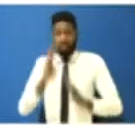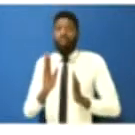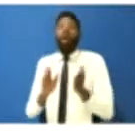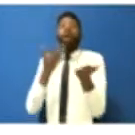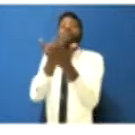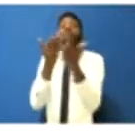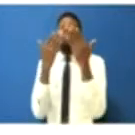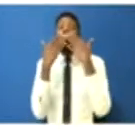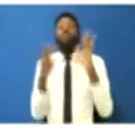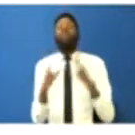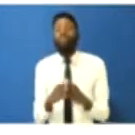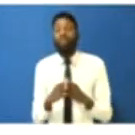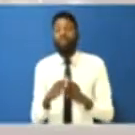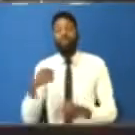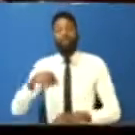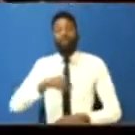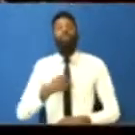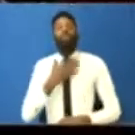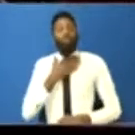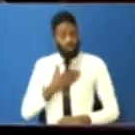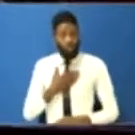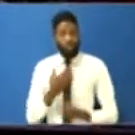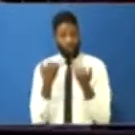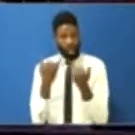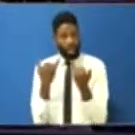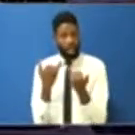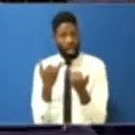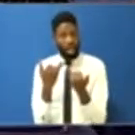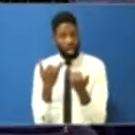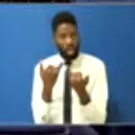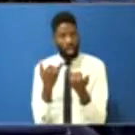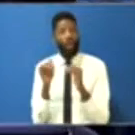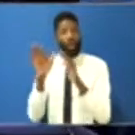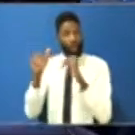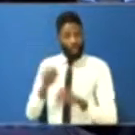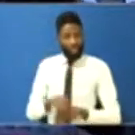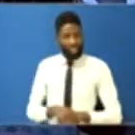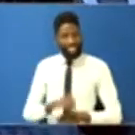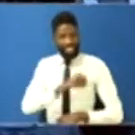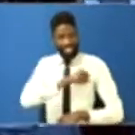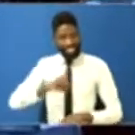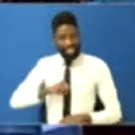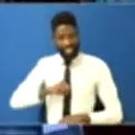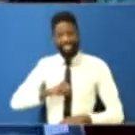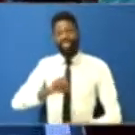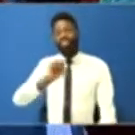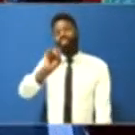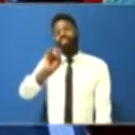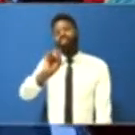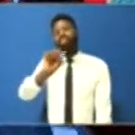arrived and would like to now call in uh senator johnson